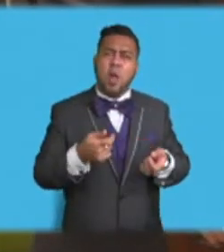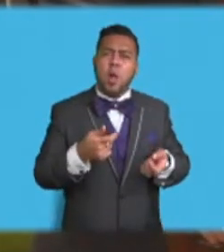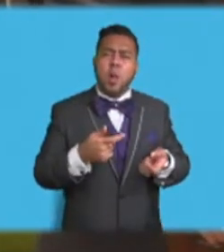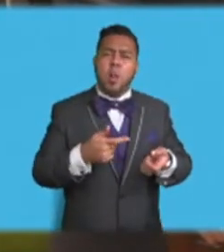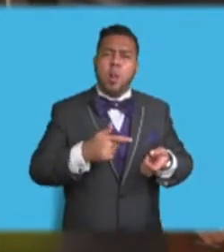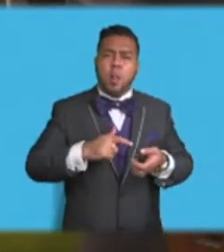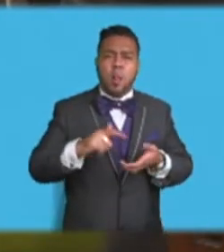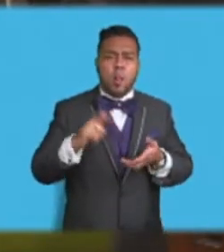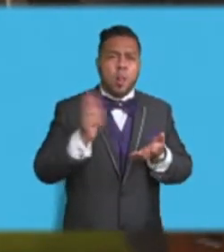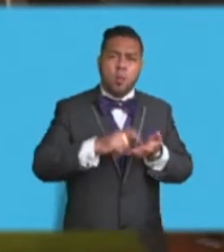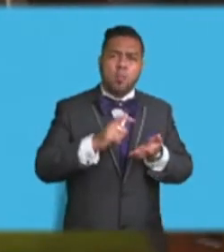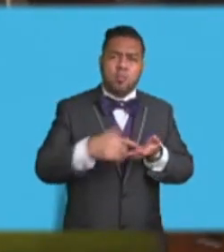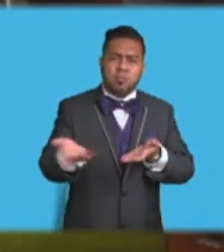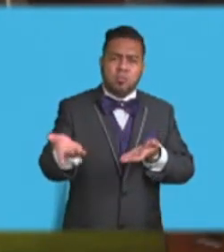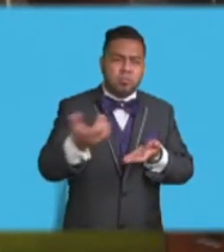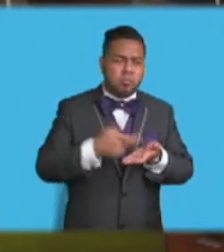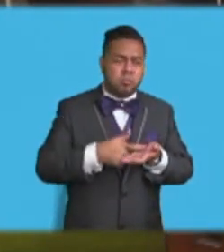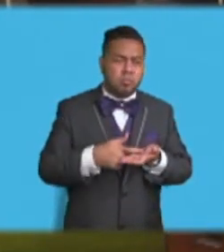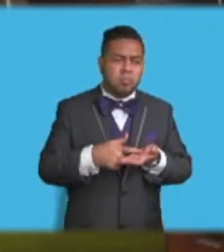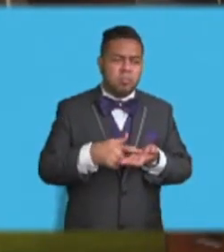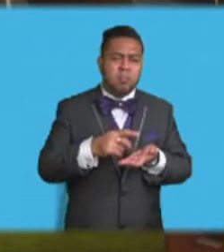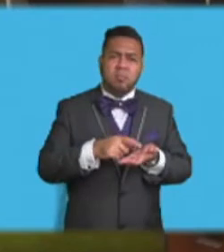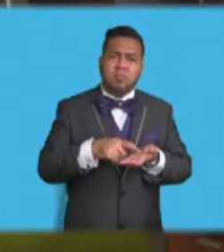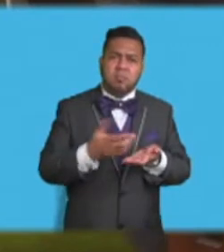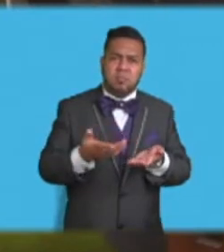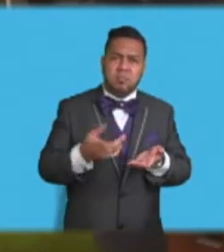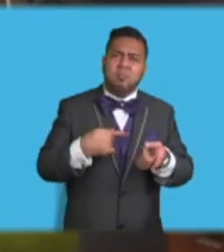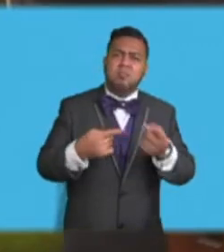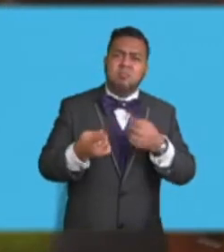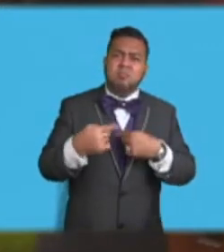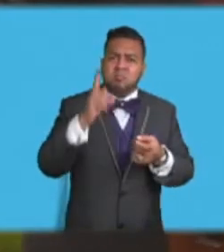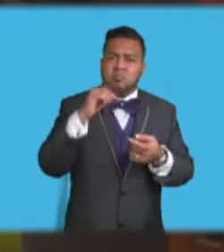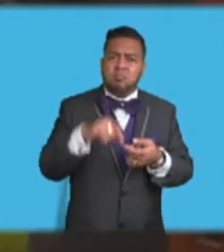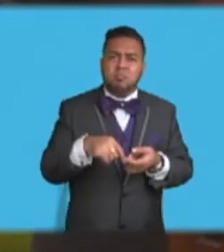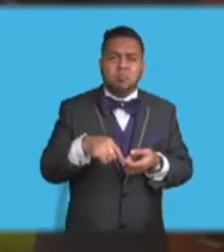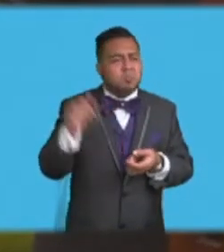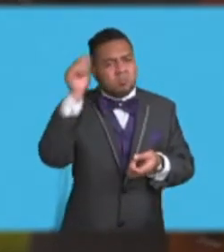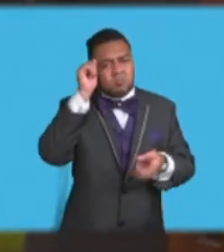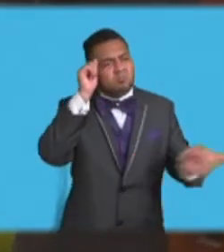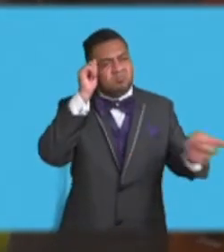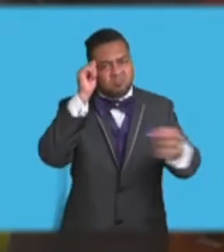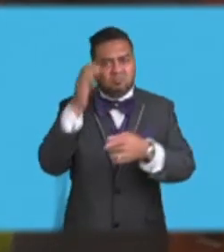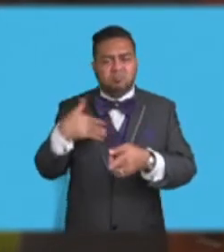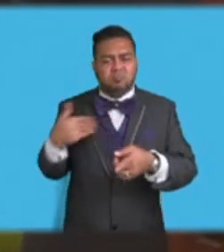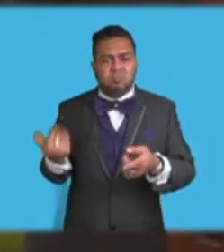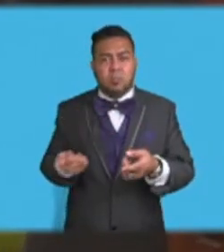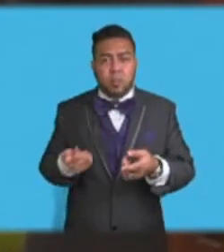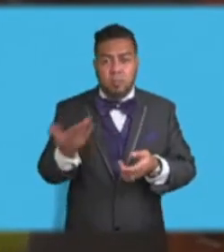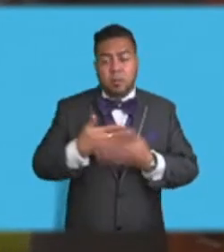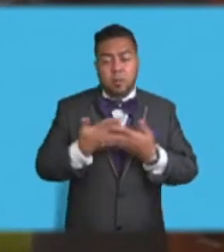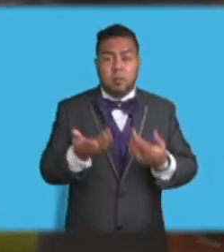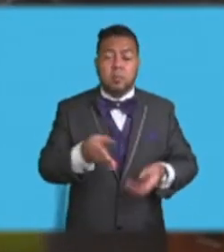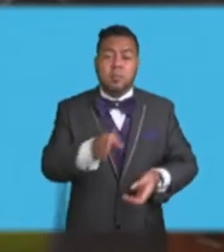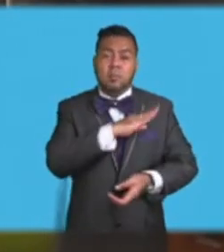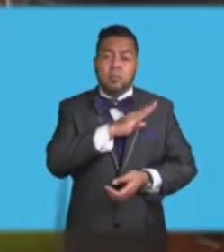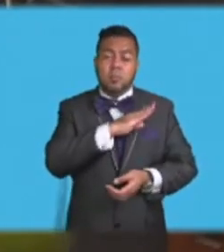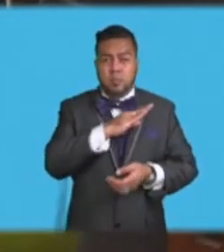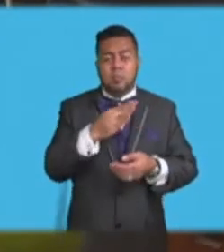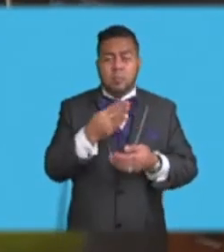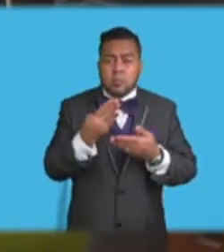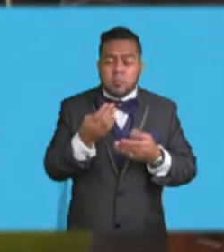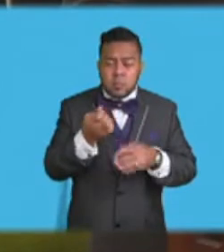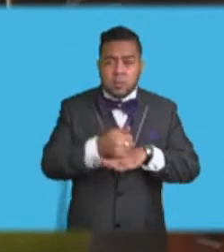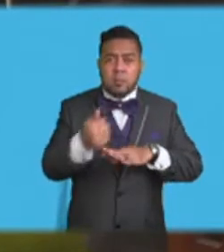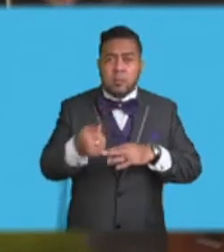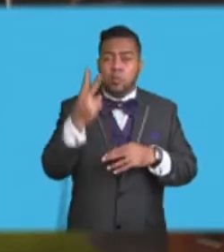this. Madam Speaker, the interest cost on the debt that was rolled over during the Bainimarama government since 2007 is approximately